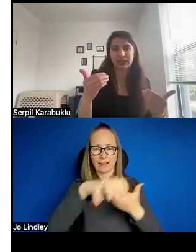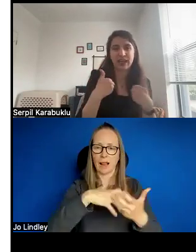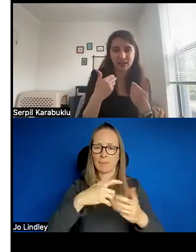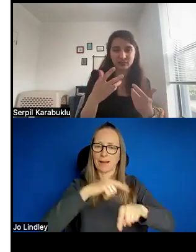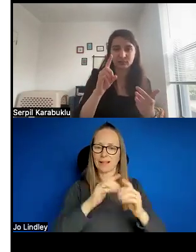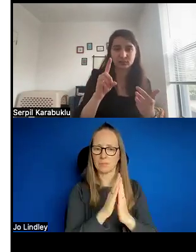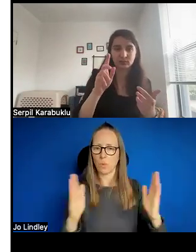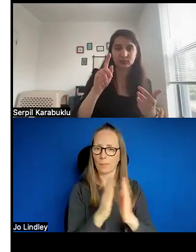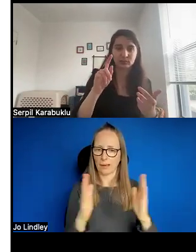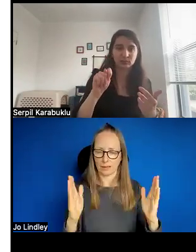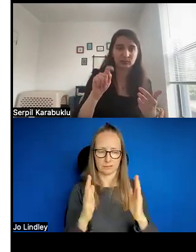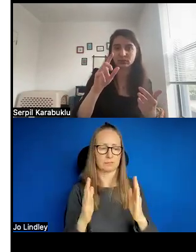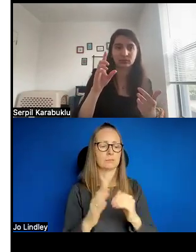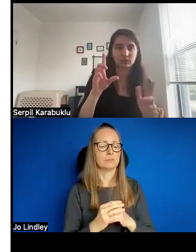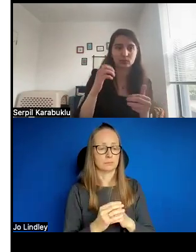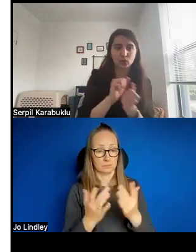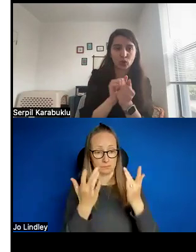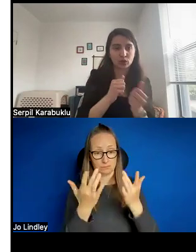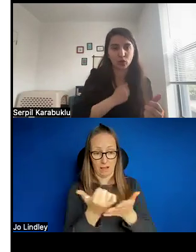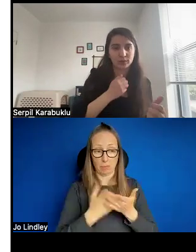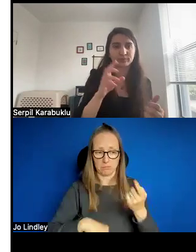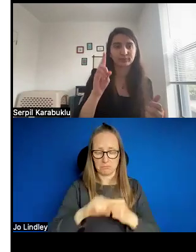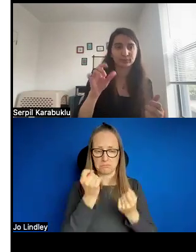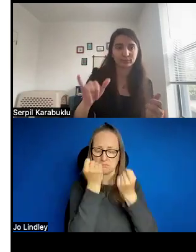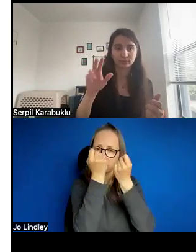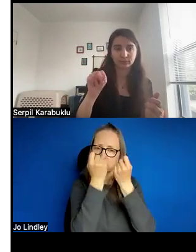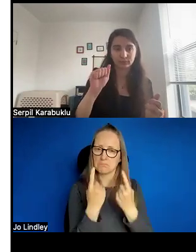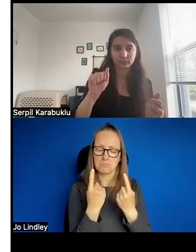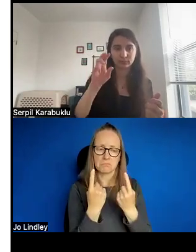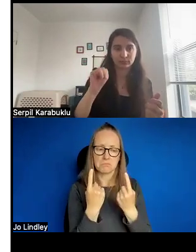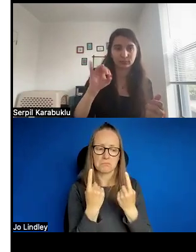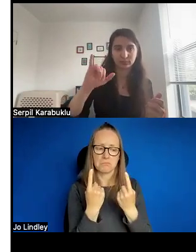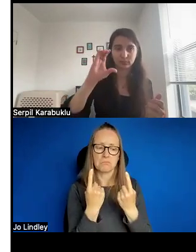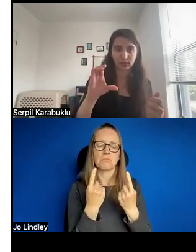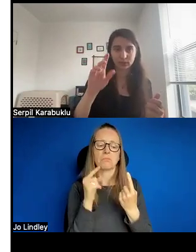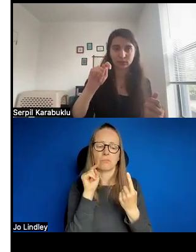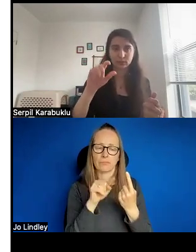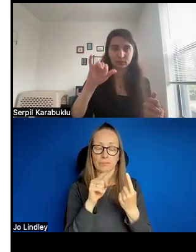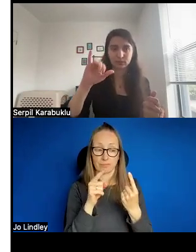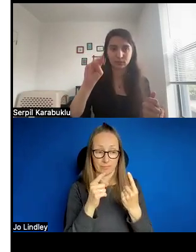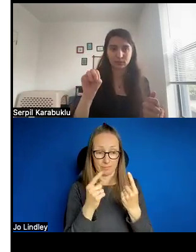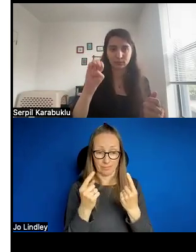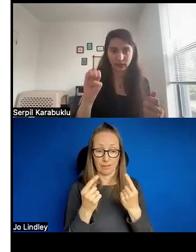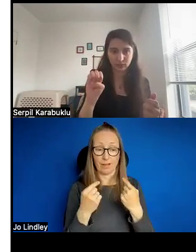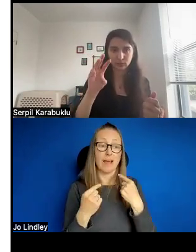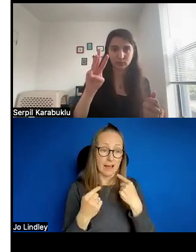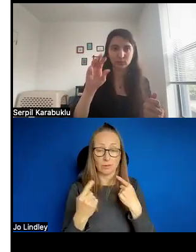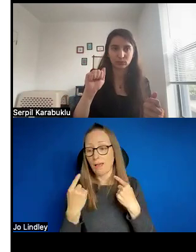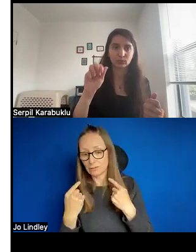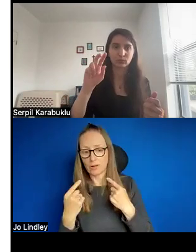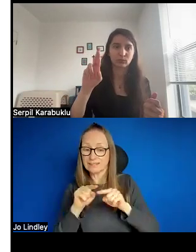this helps us to see if these head nods are similar or